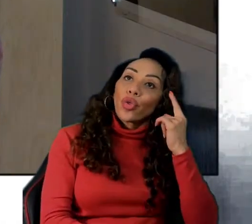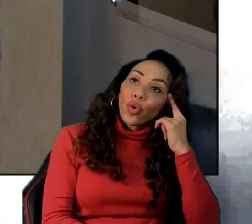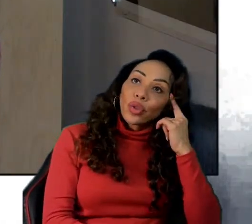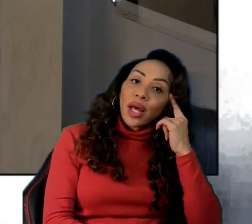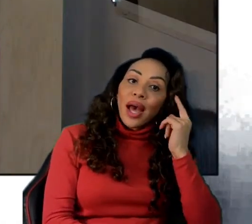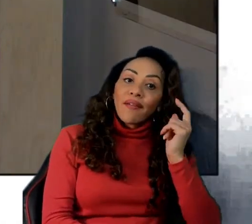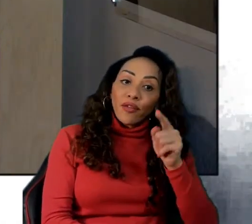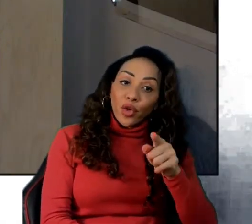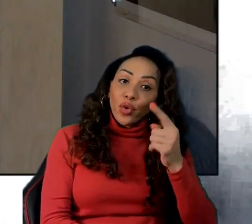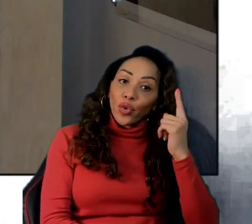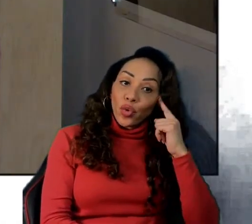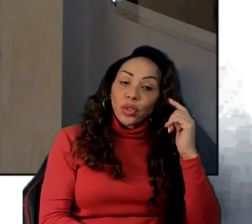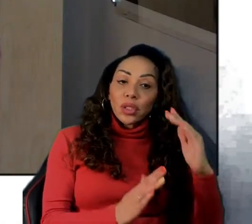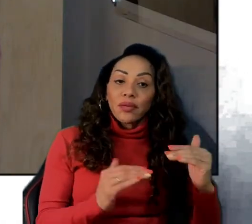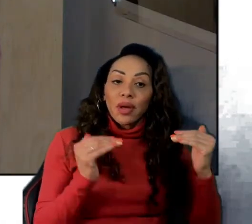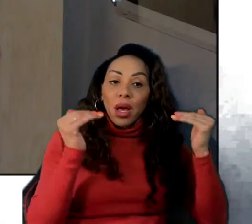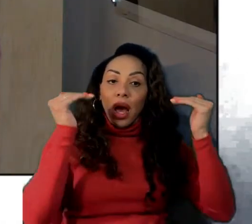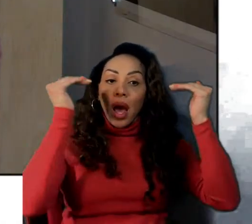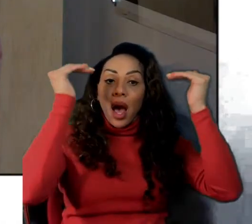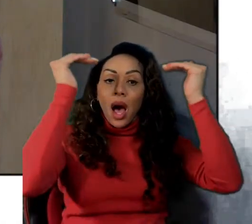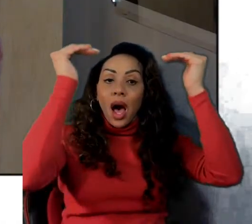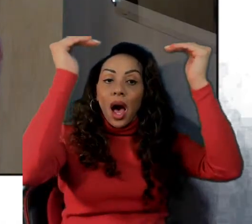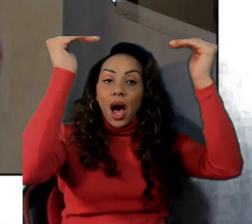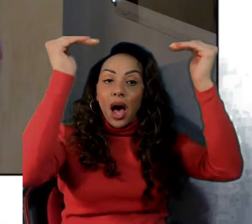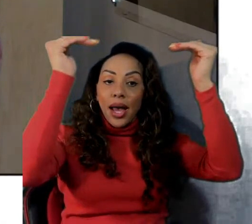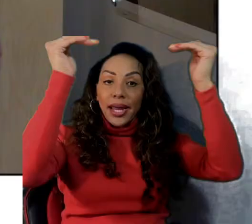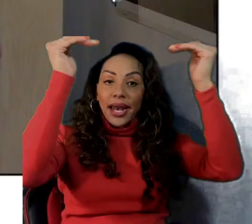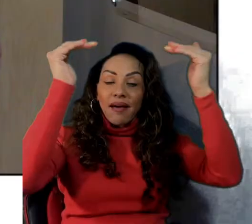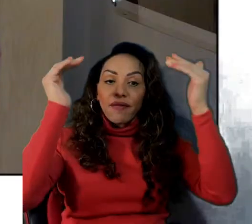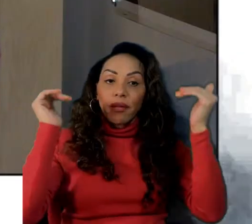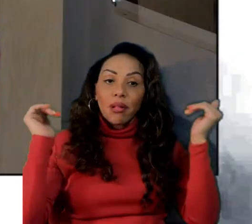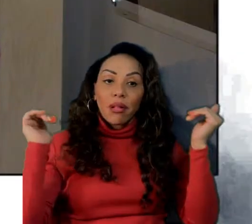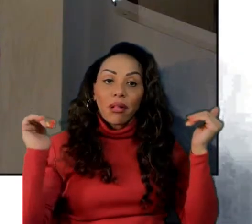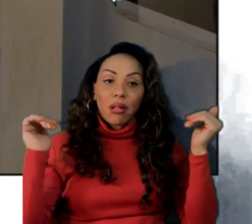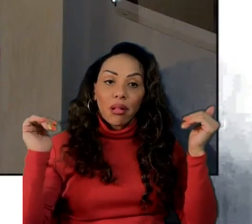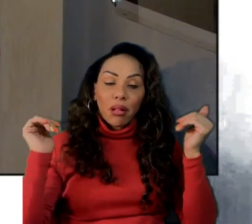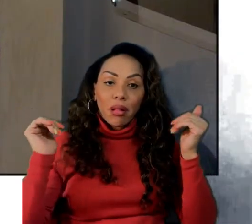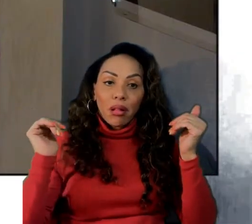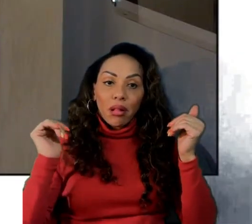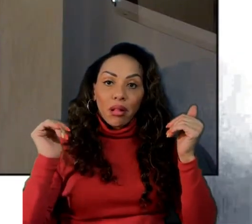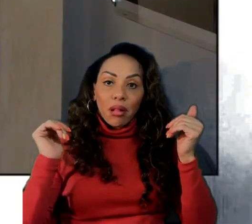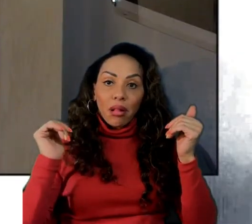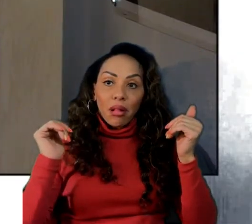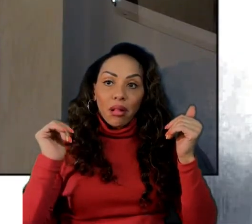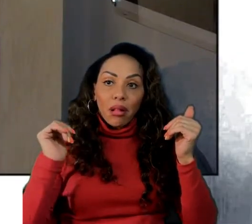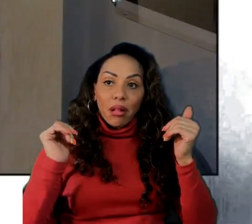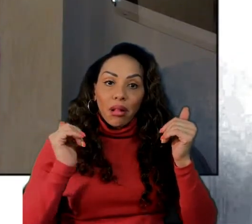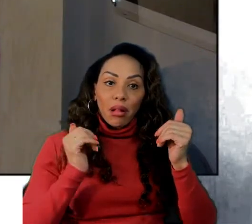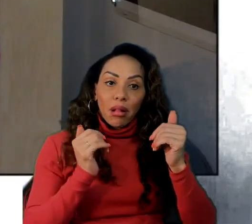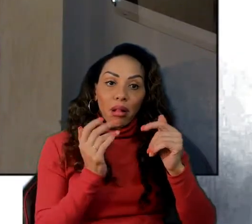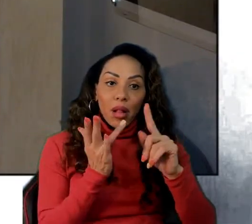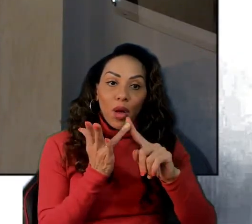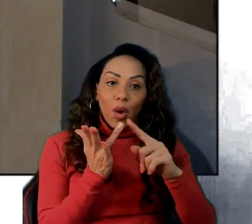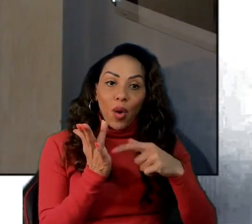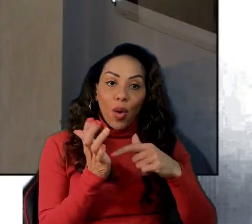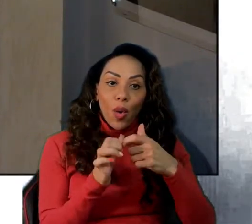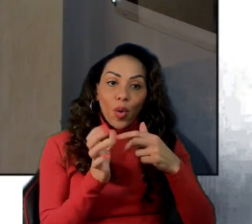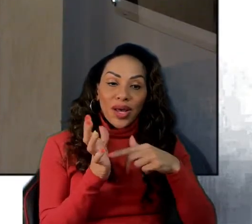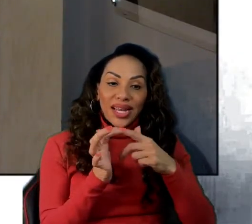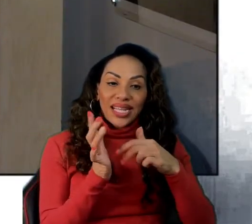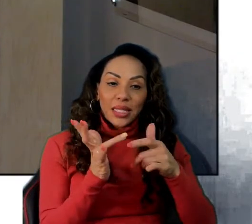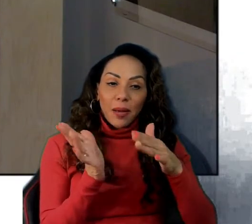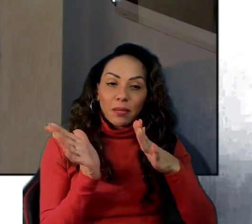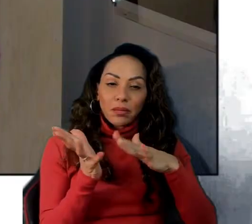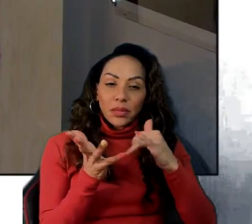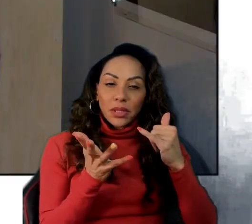as visual displays? Because at work we went through a whole phase of just going on about